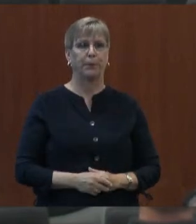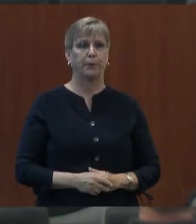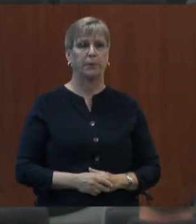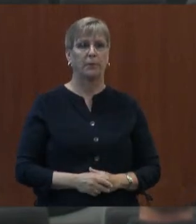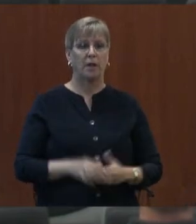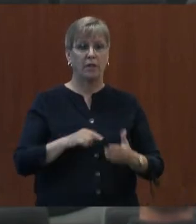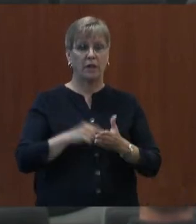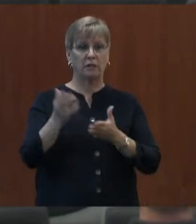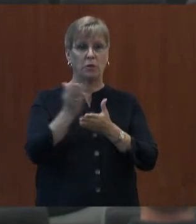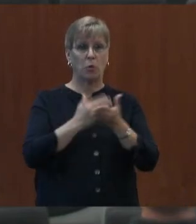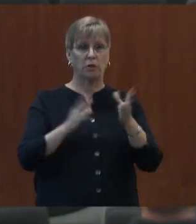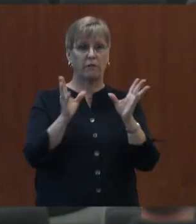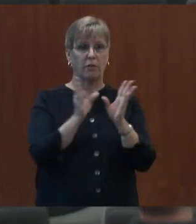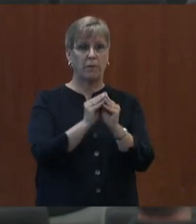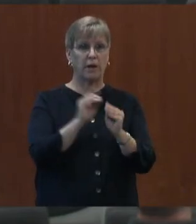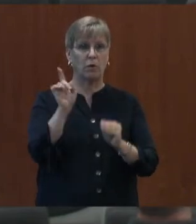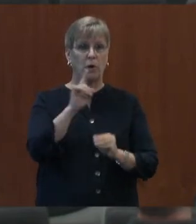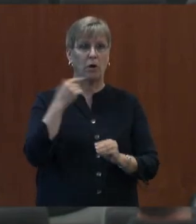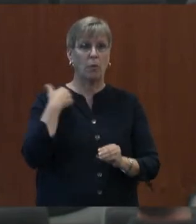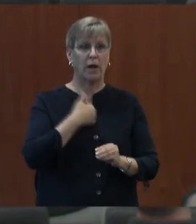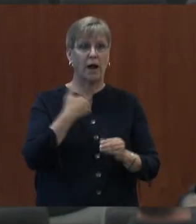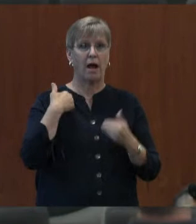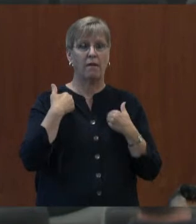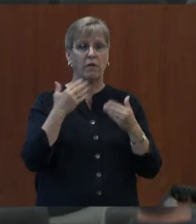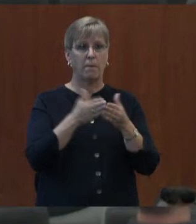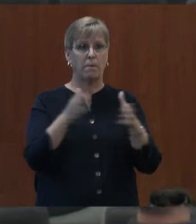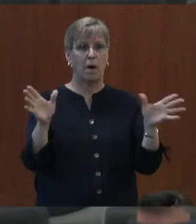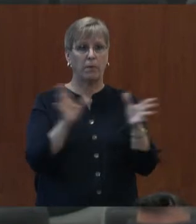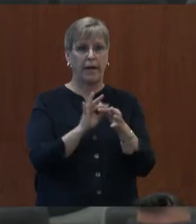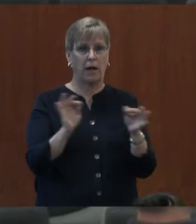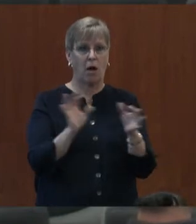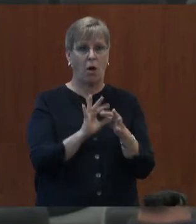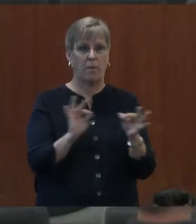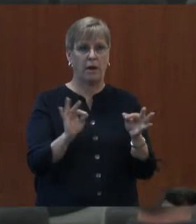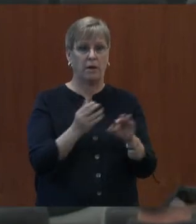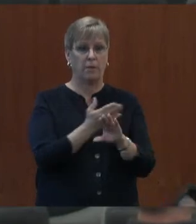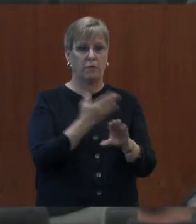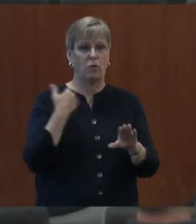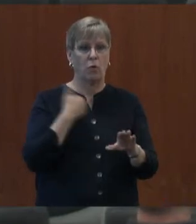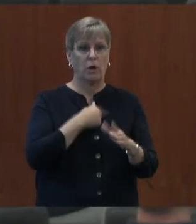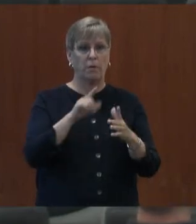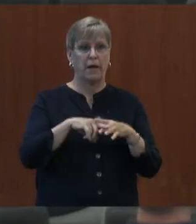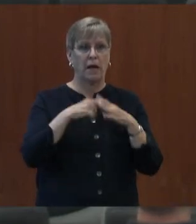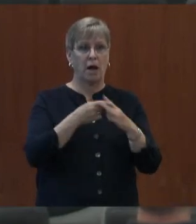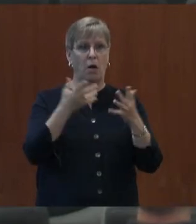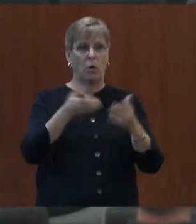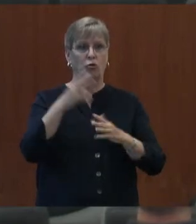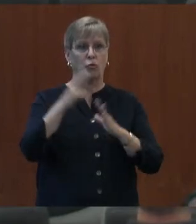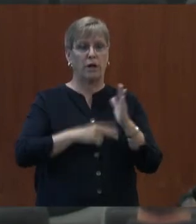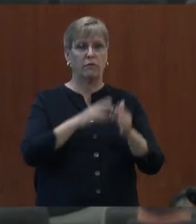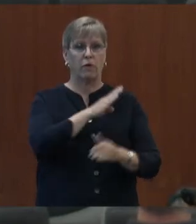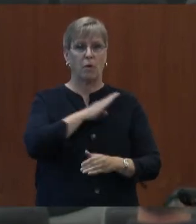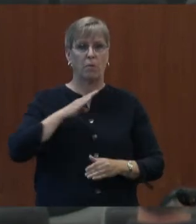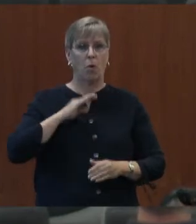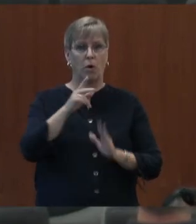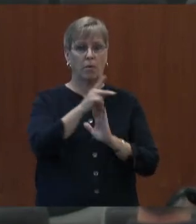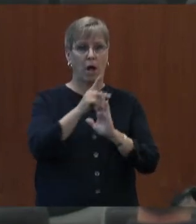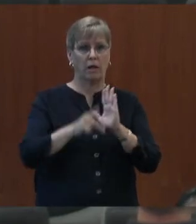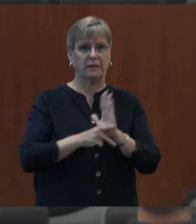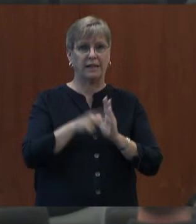This is the portion of our meeting where we have public comment. And before we begin, I would like to read from Board Policy